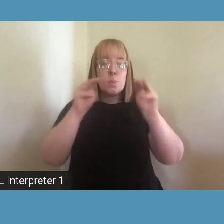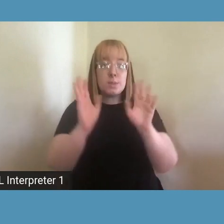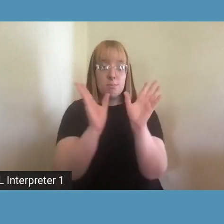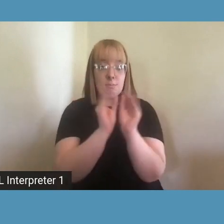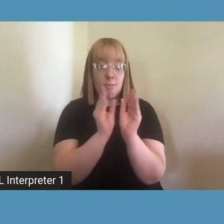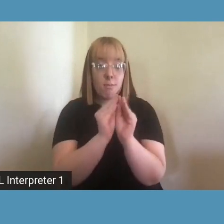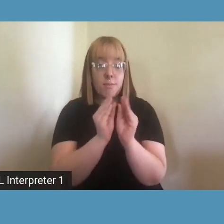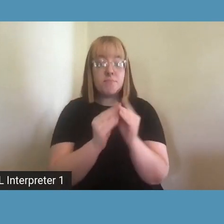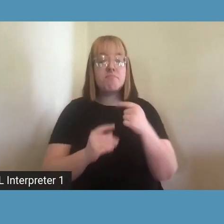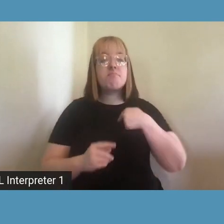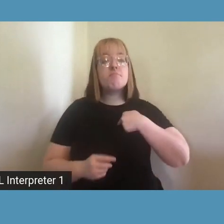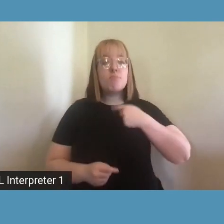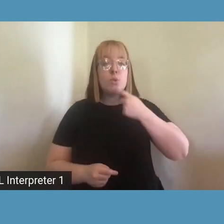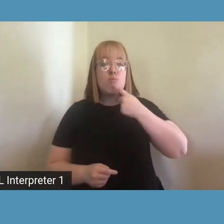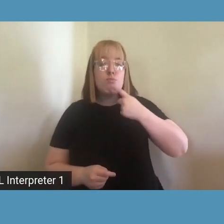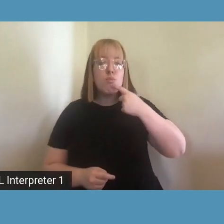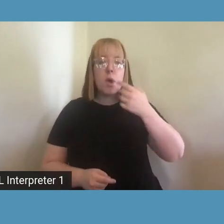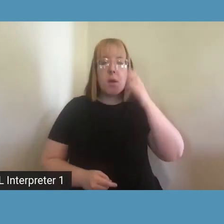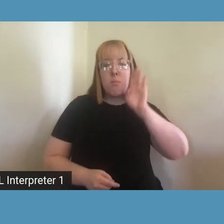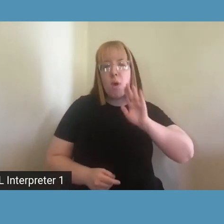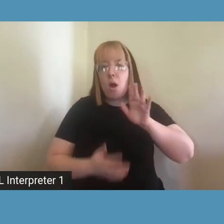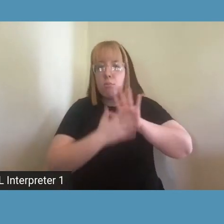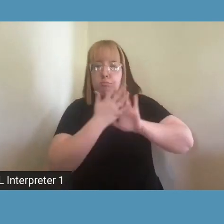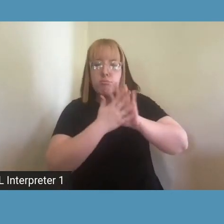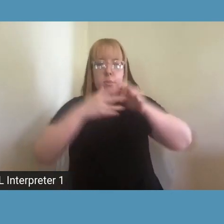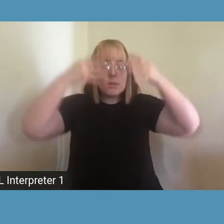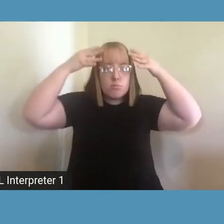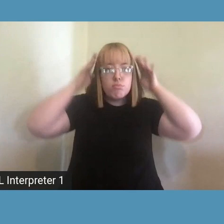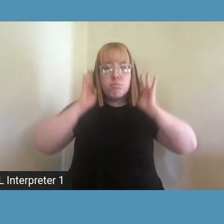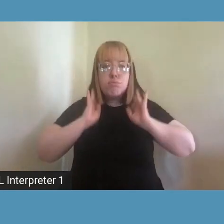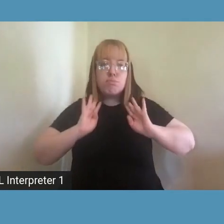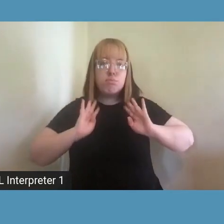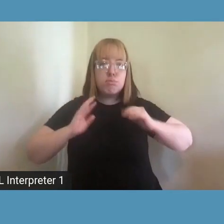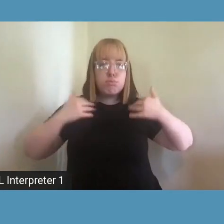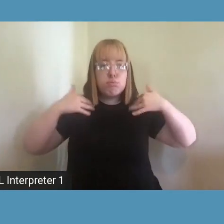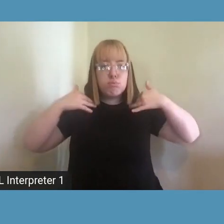with shoulder-length reddish-brown hair. I'm wearing black-rimmed